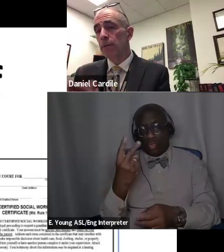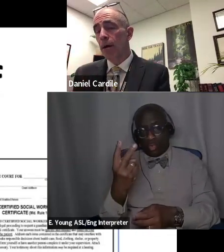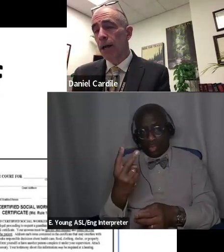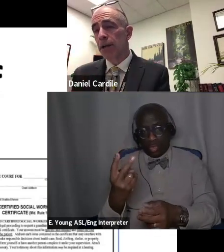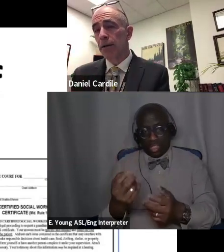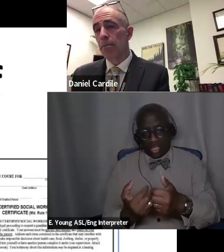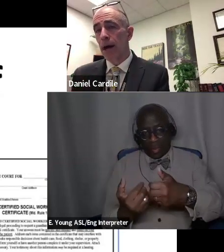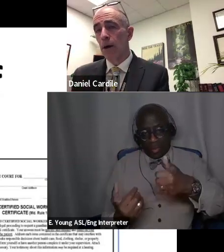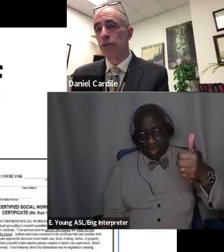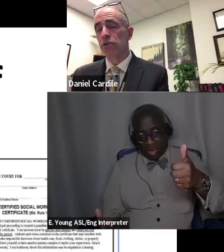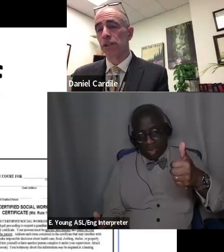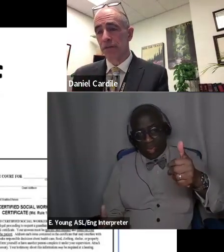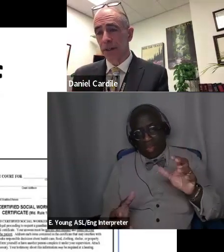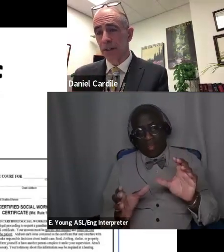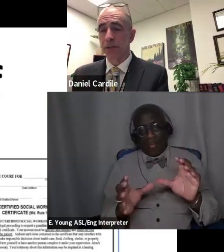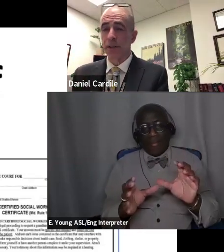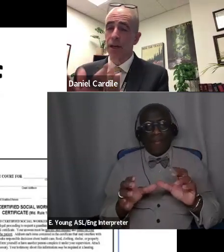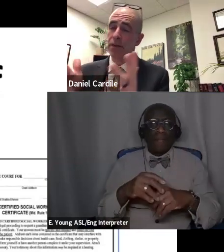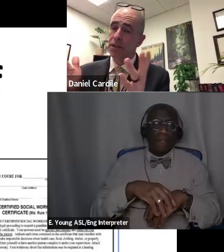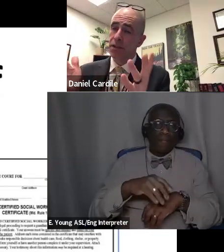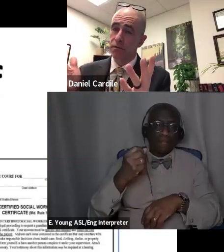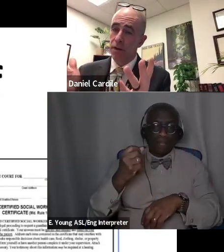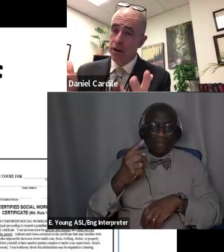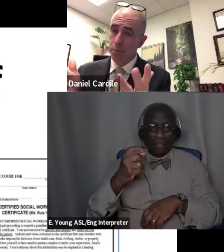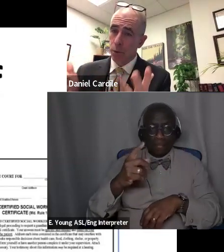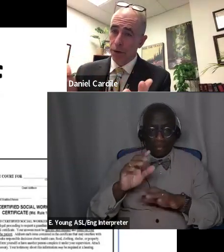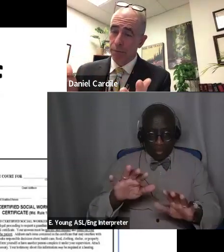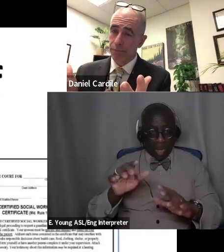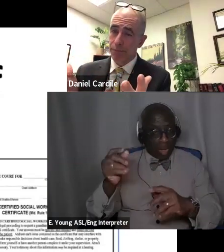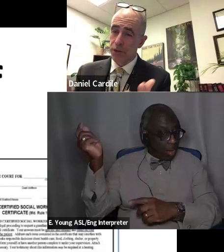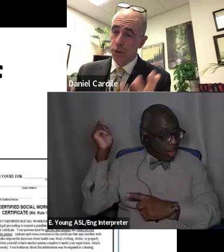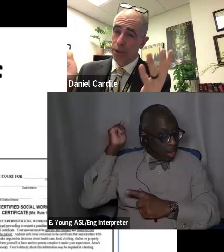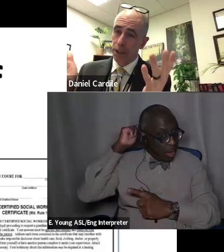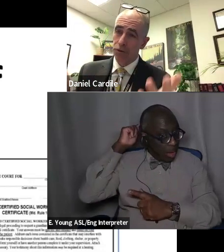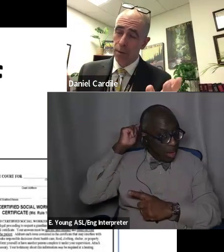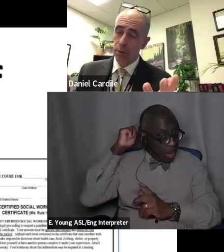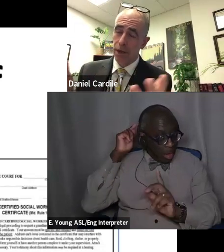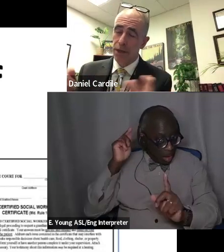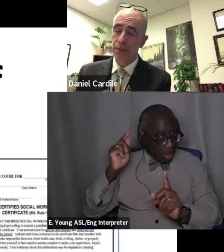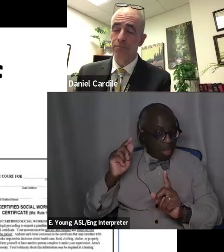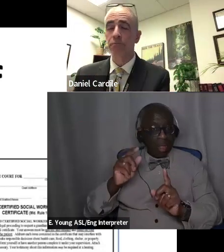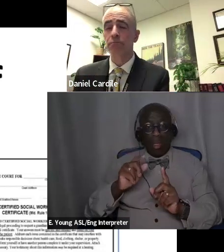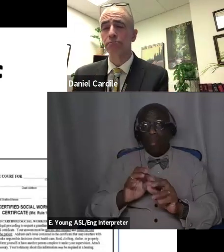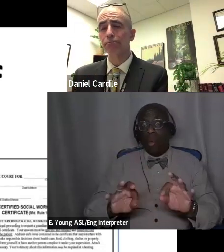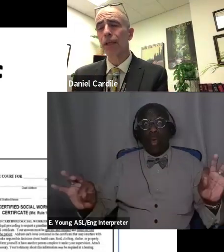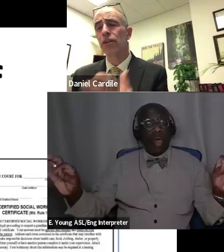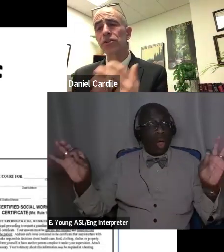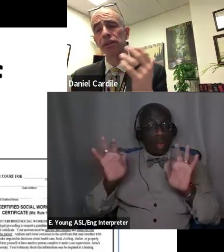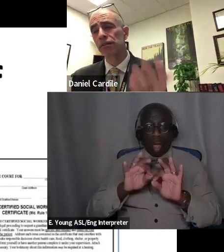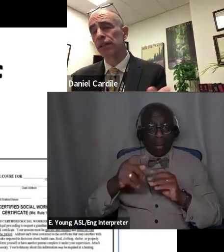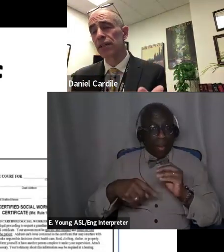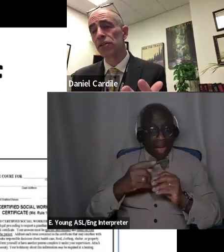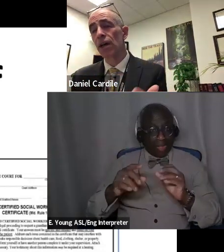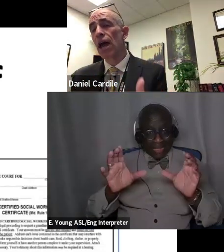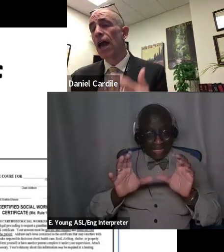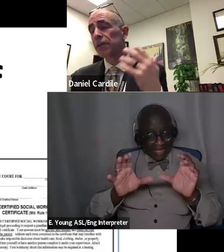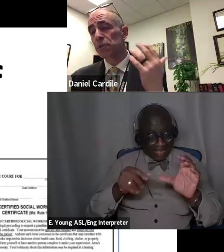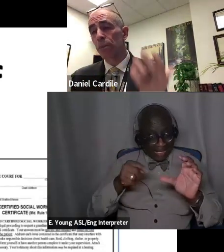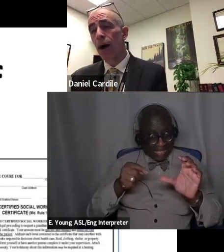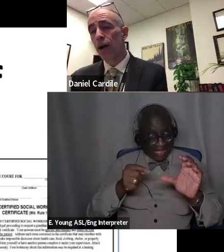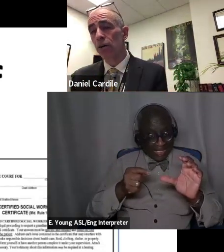thing to keep in mind about the certificates, and this is very important, so please remember this, the